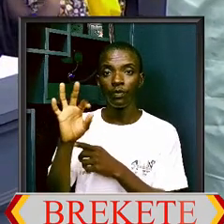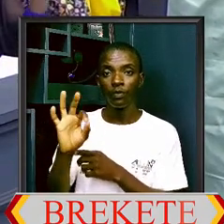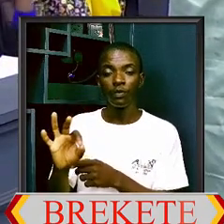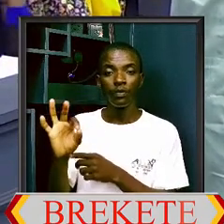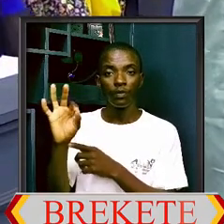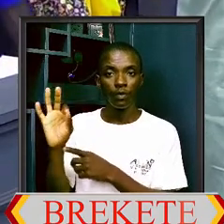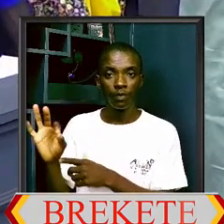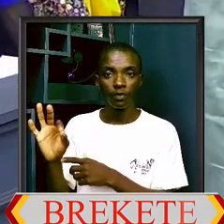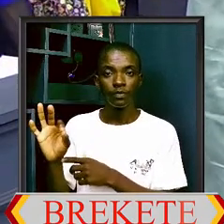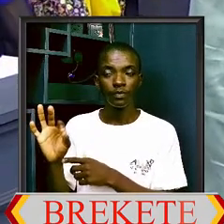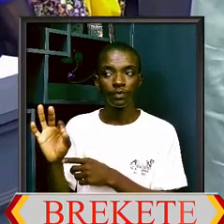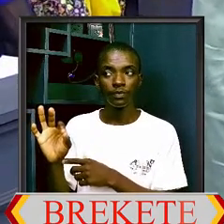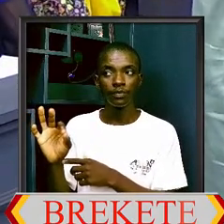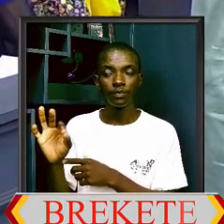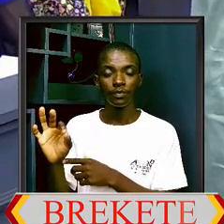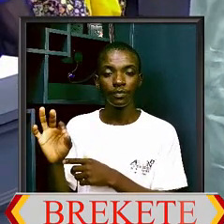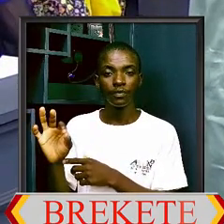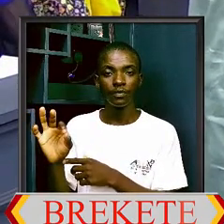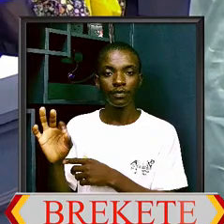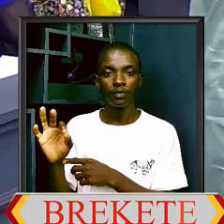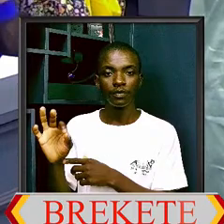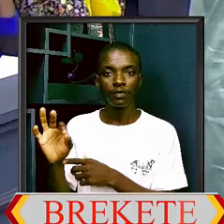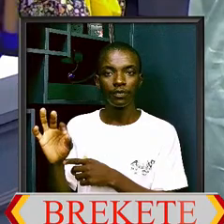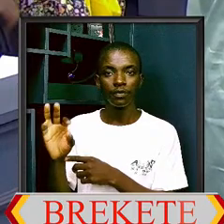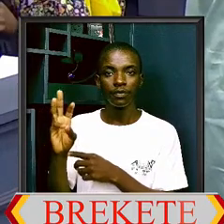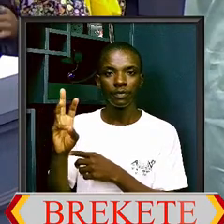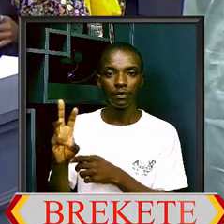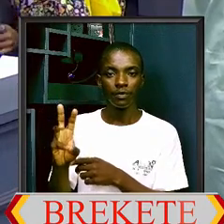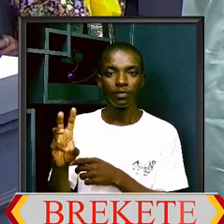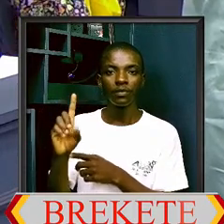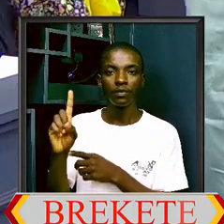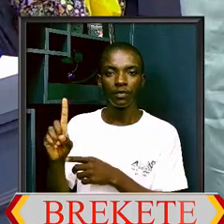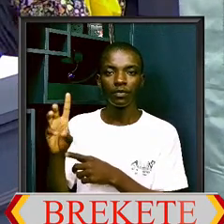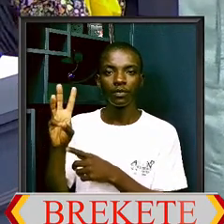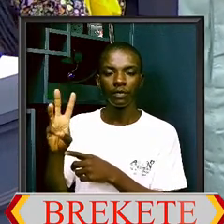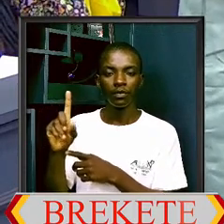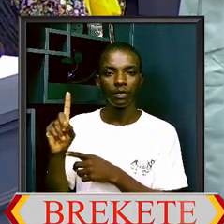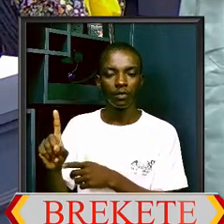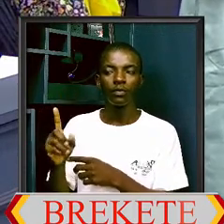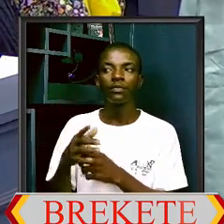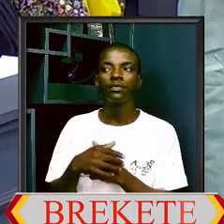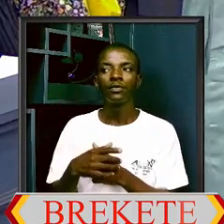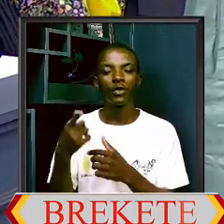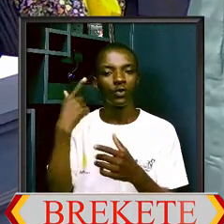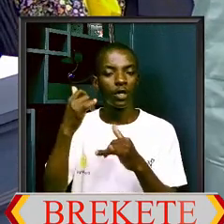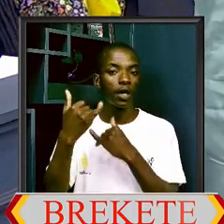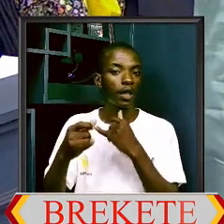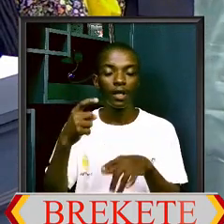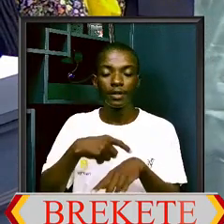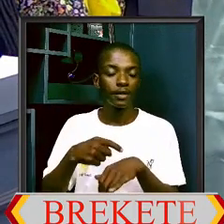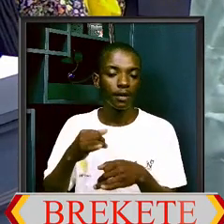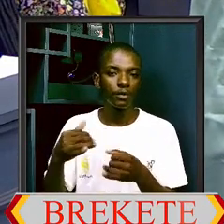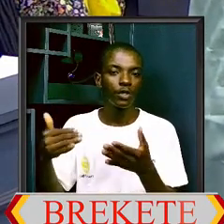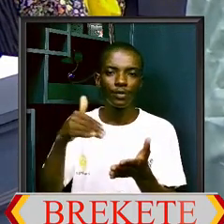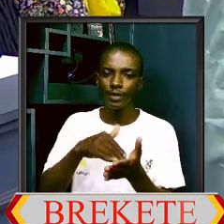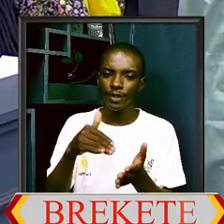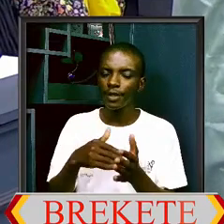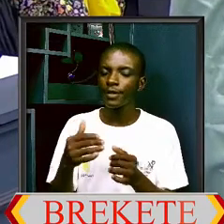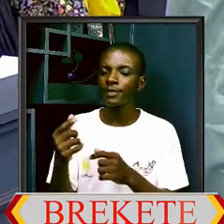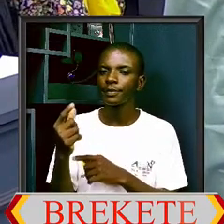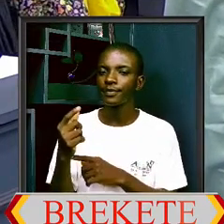99 mhm 6161 6161 for the last time